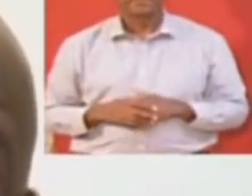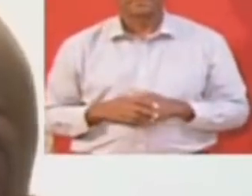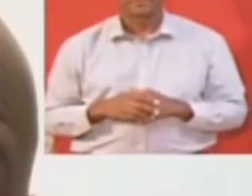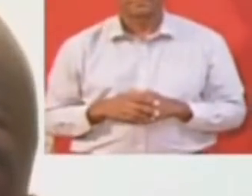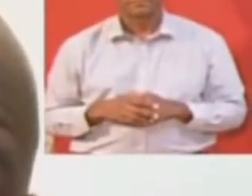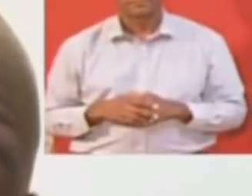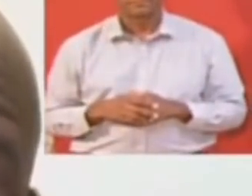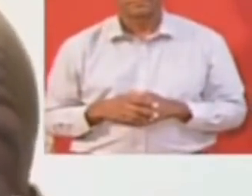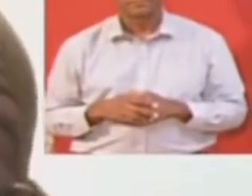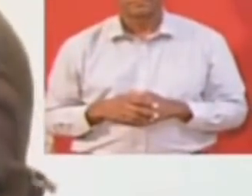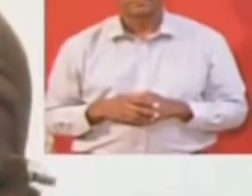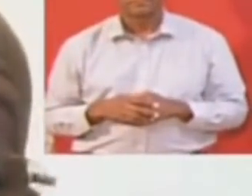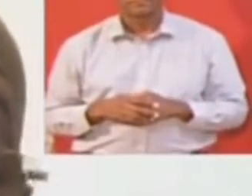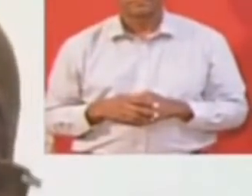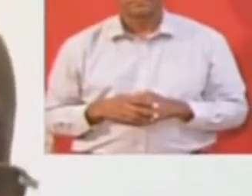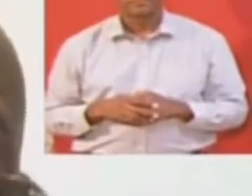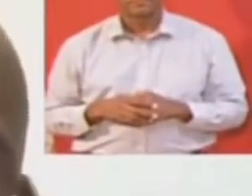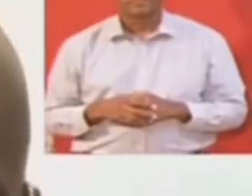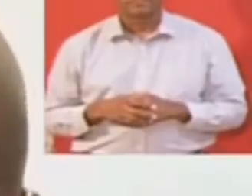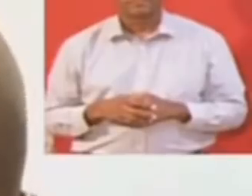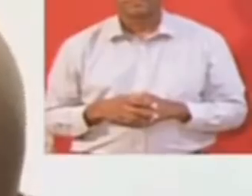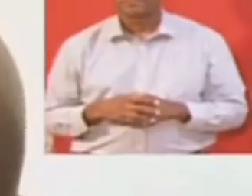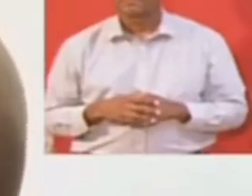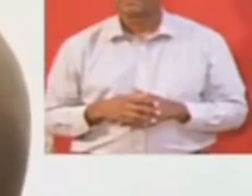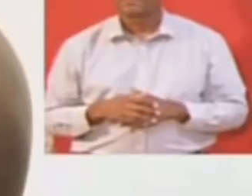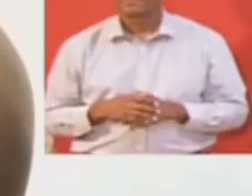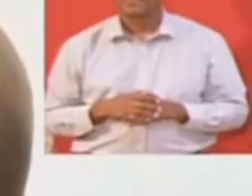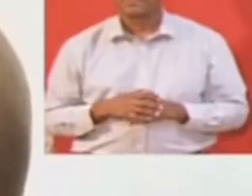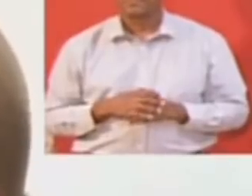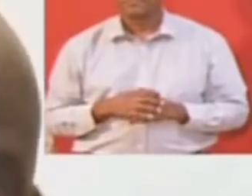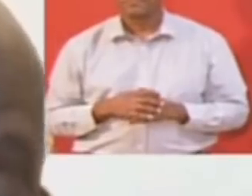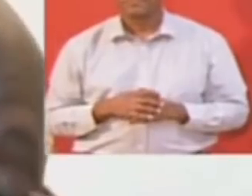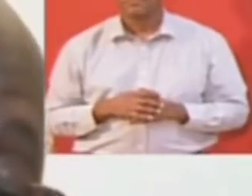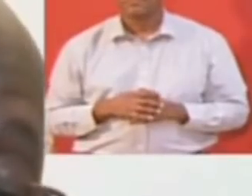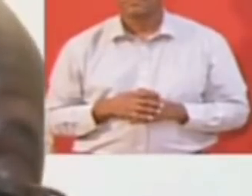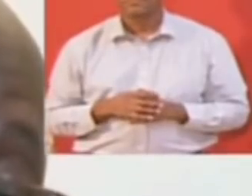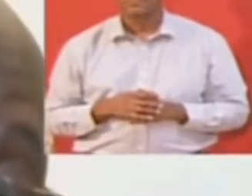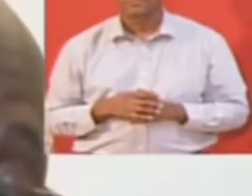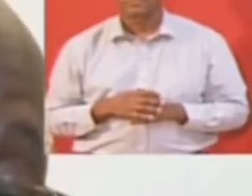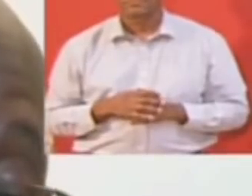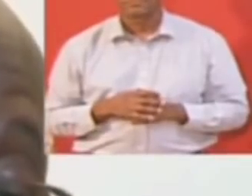normal flu, and we call it that, and of course the new virus, which is